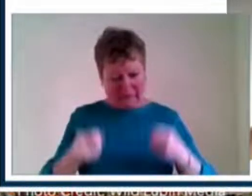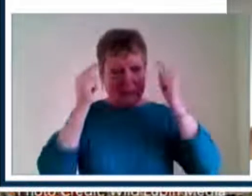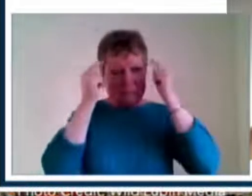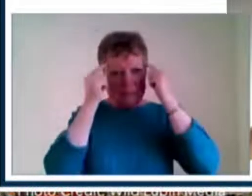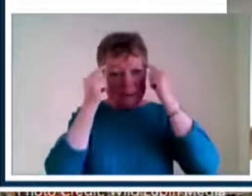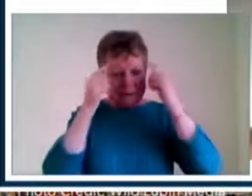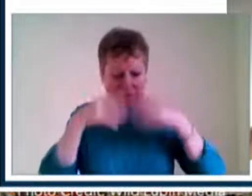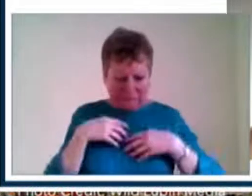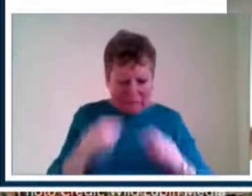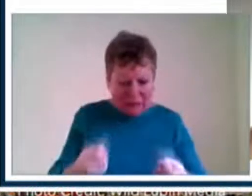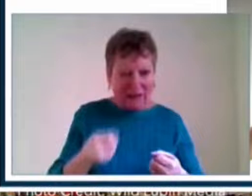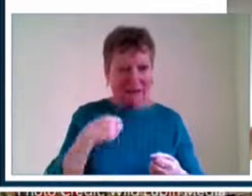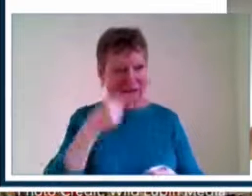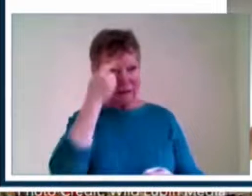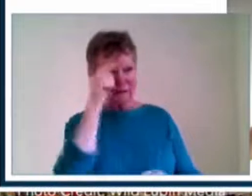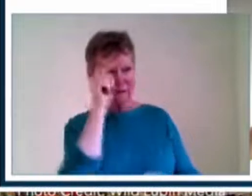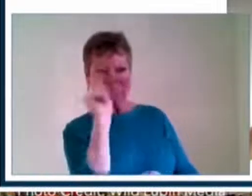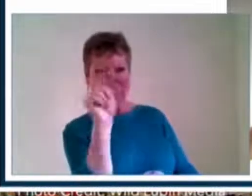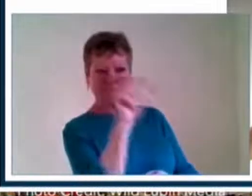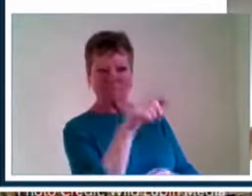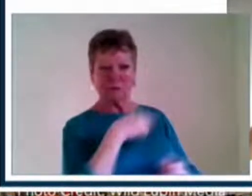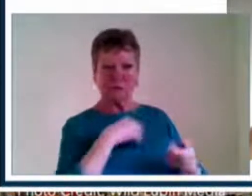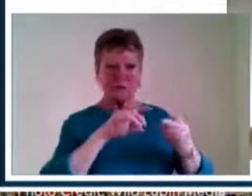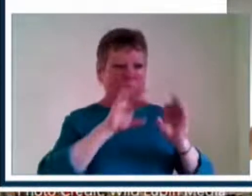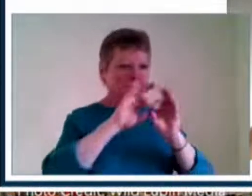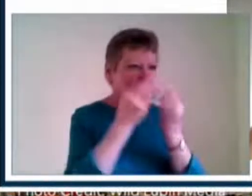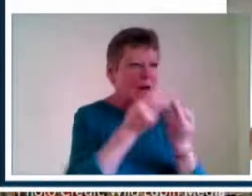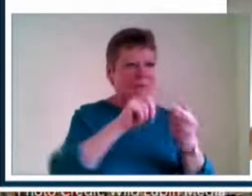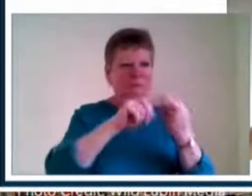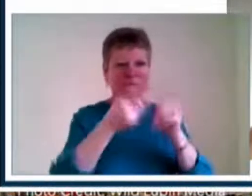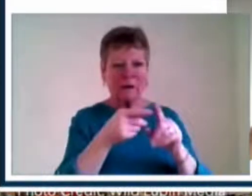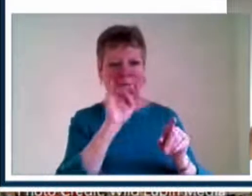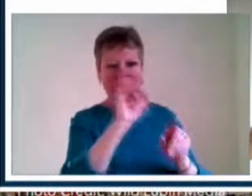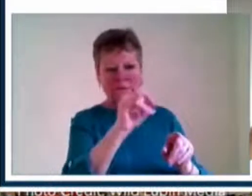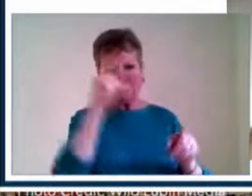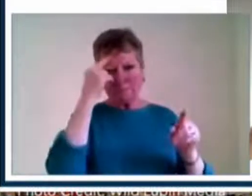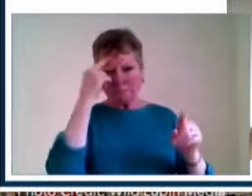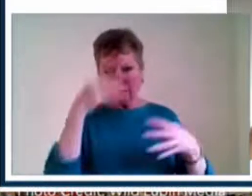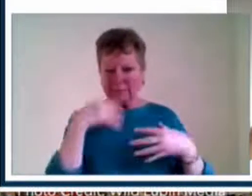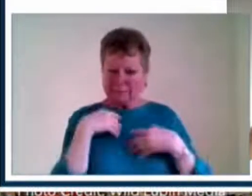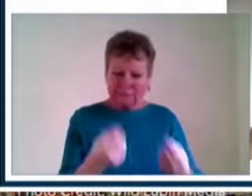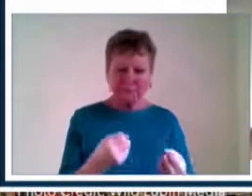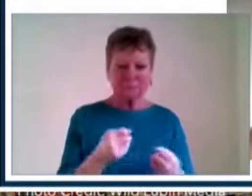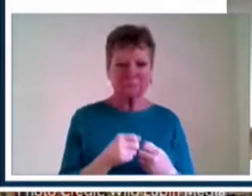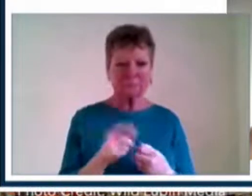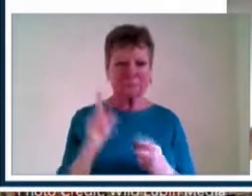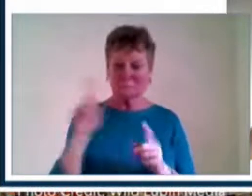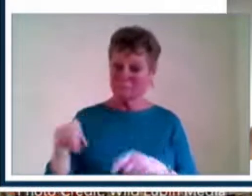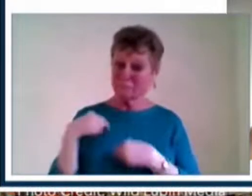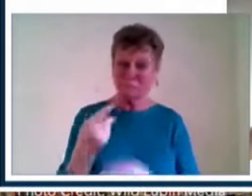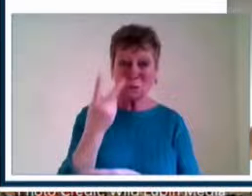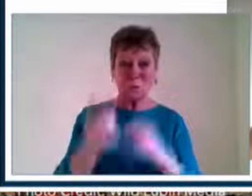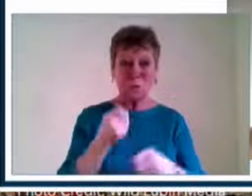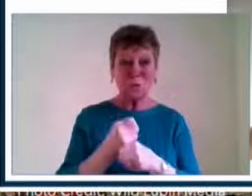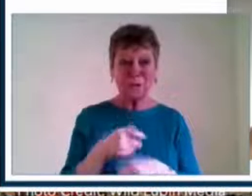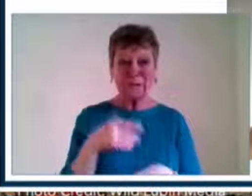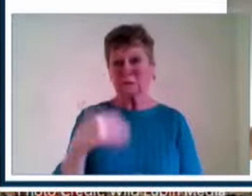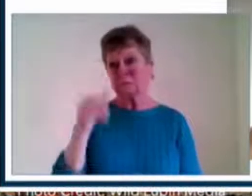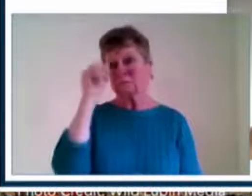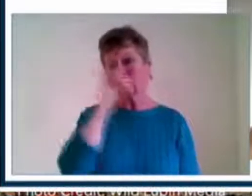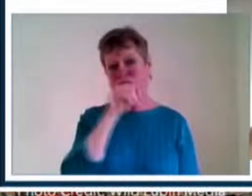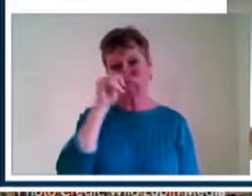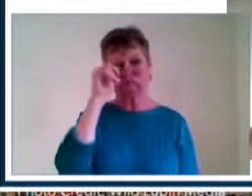family and friends as we continue to navigate through this pandemic. The past 2 years have had many challenges for people's